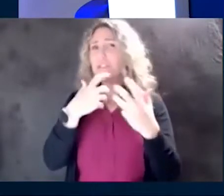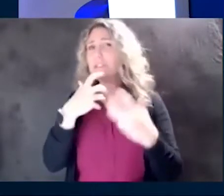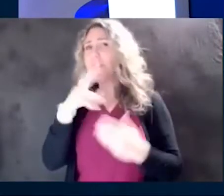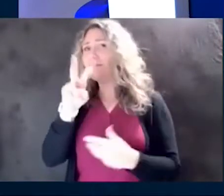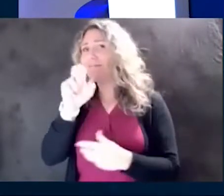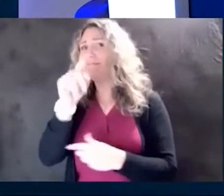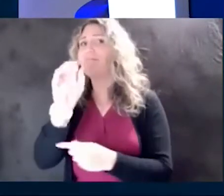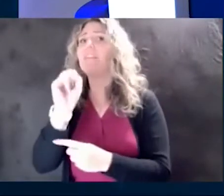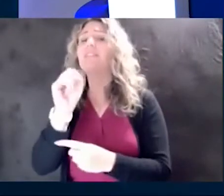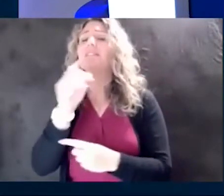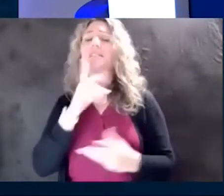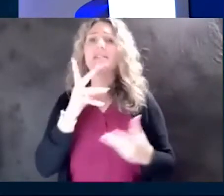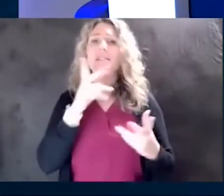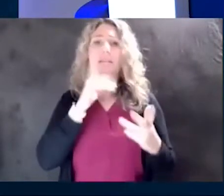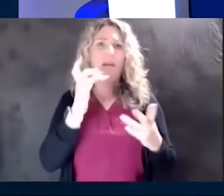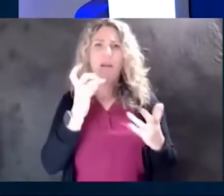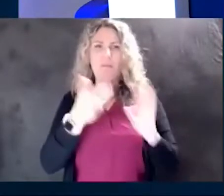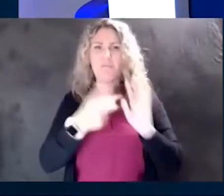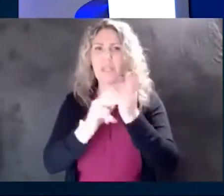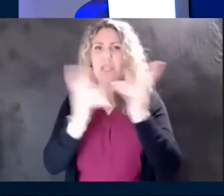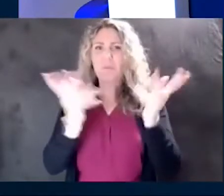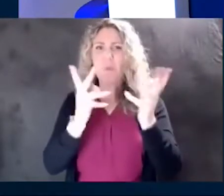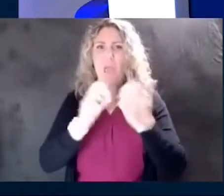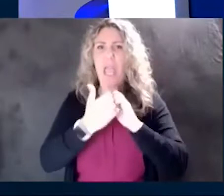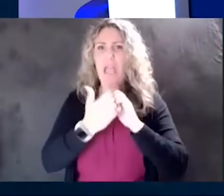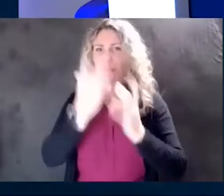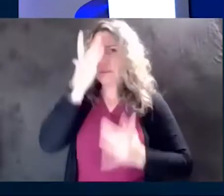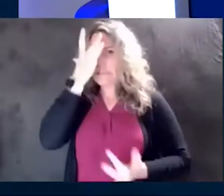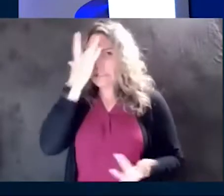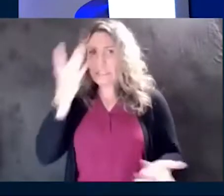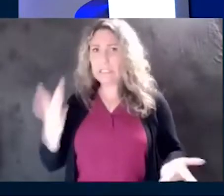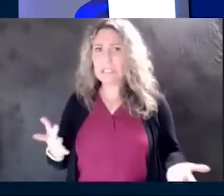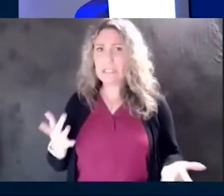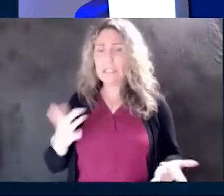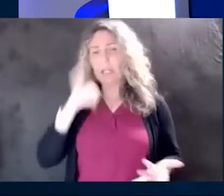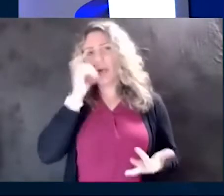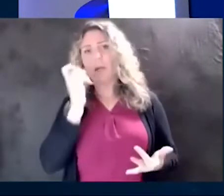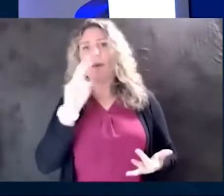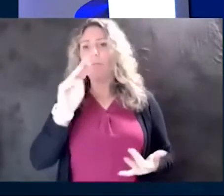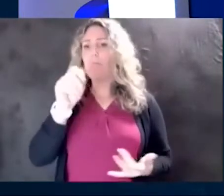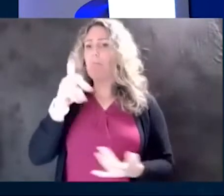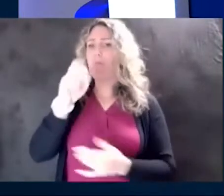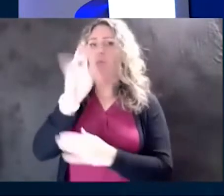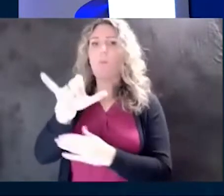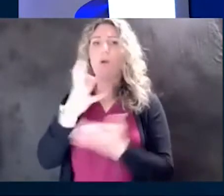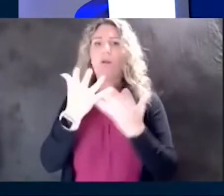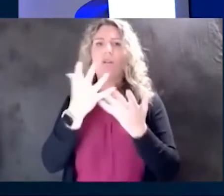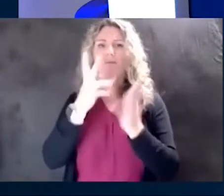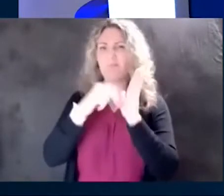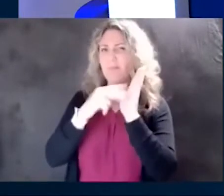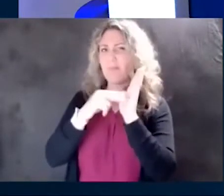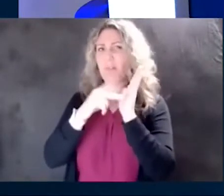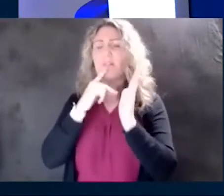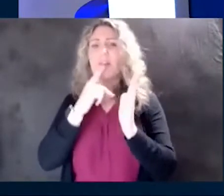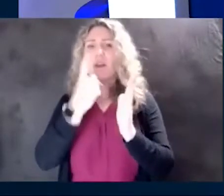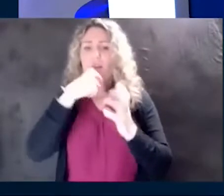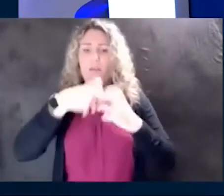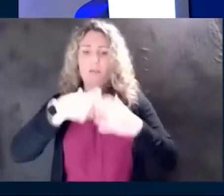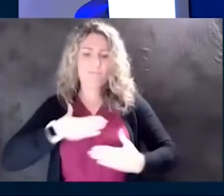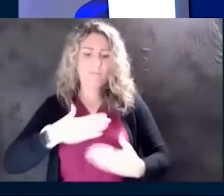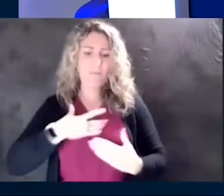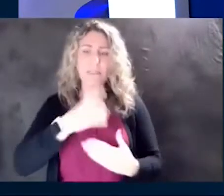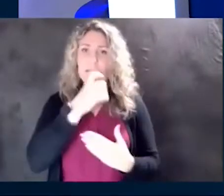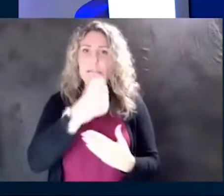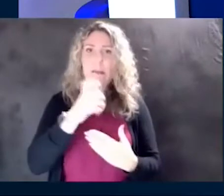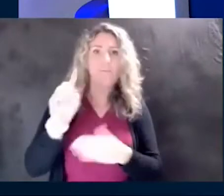that say about how sick they are? Because Marty had also read that ventilation wasn't the go-to